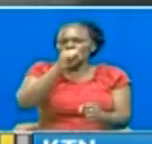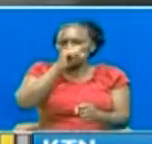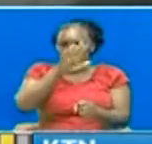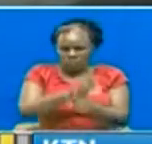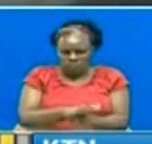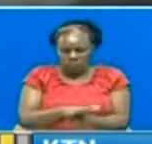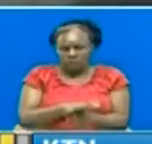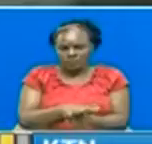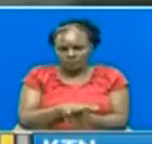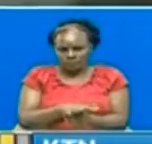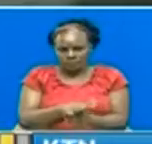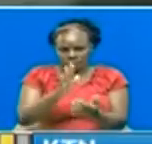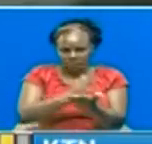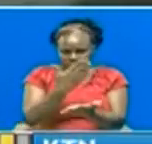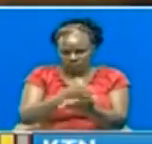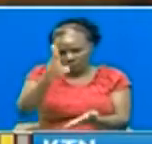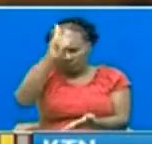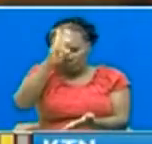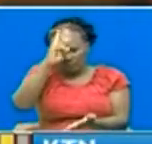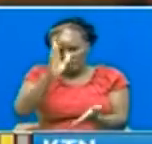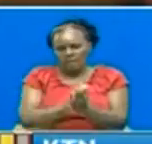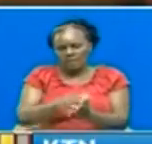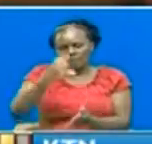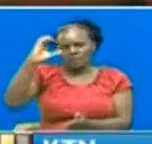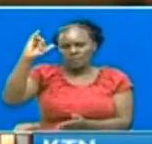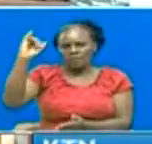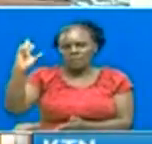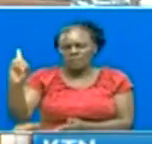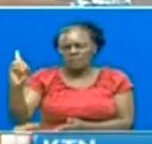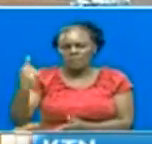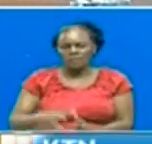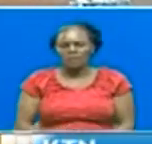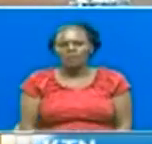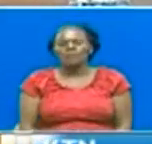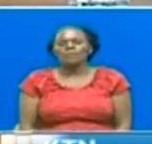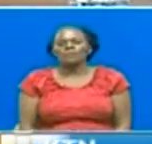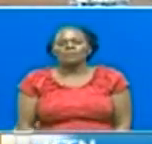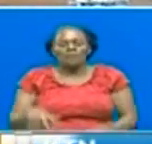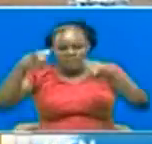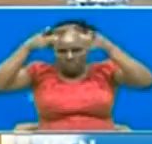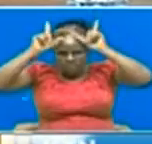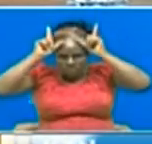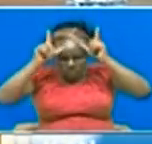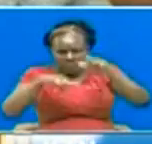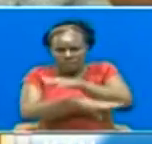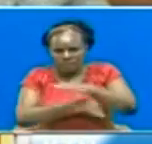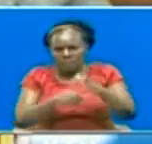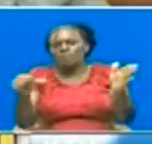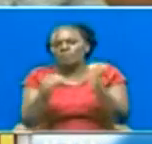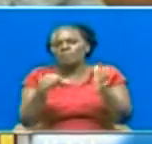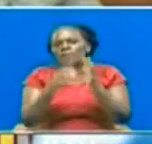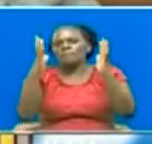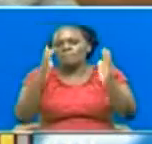of mistrust and suspicion between the police and intelligence service. Cattle rustling is the other teething security concern that